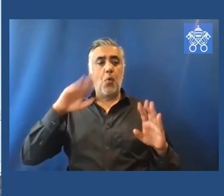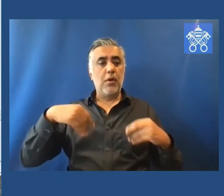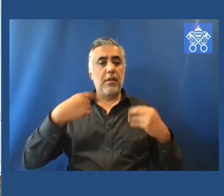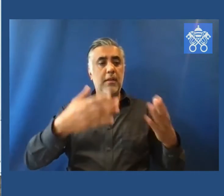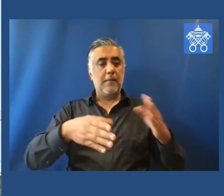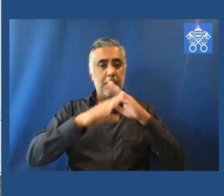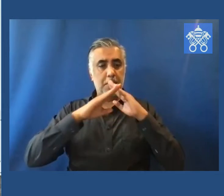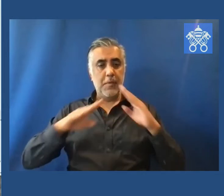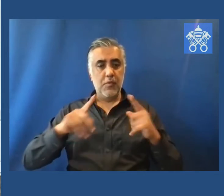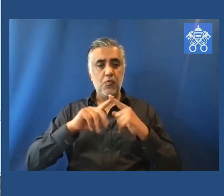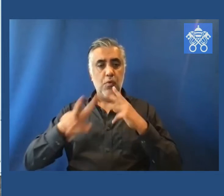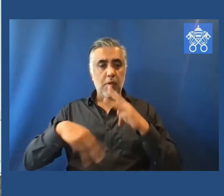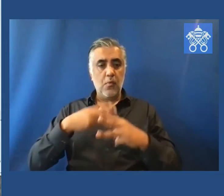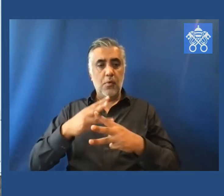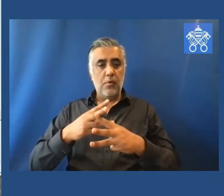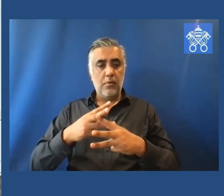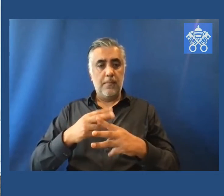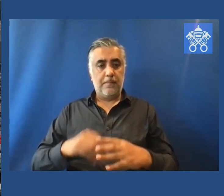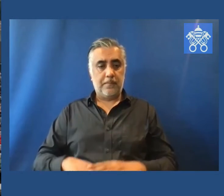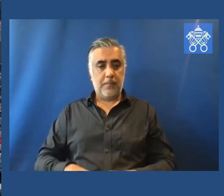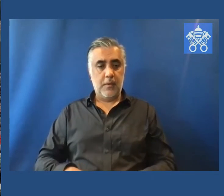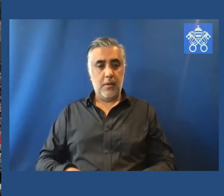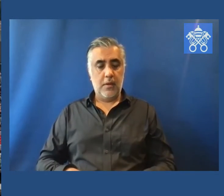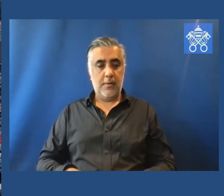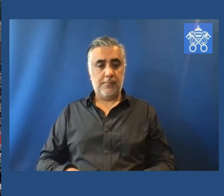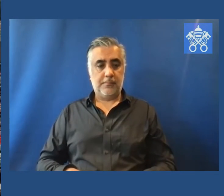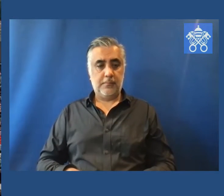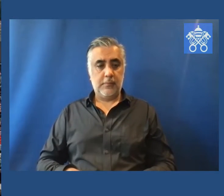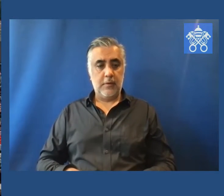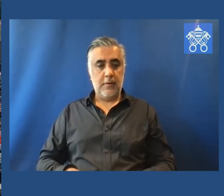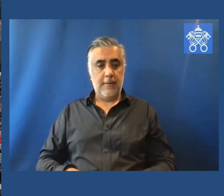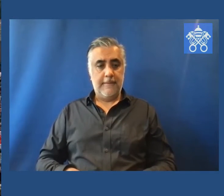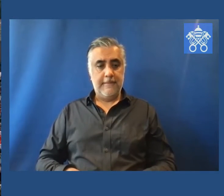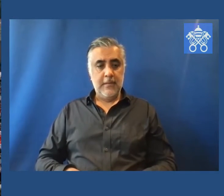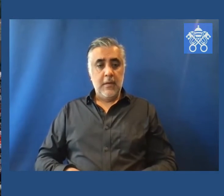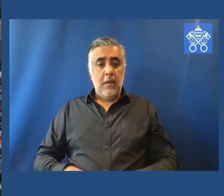Mother of Peace, will obtain peace for the world.